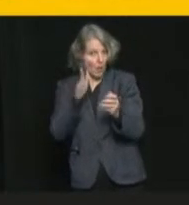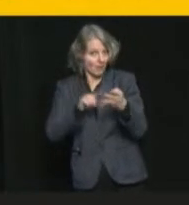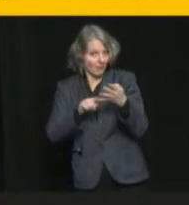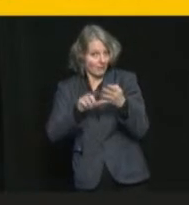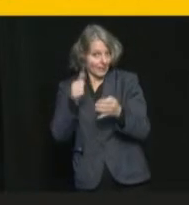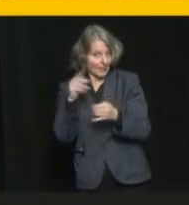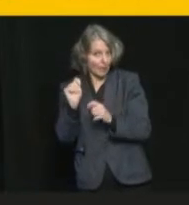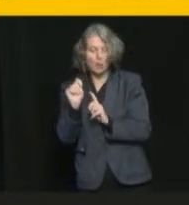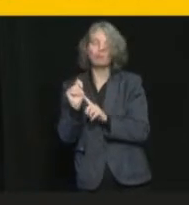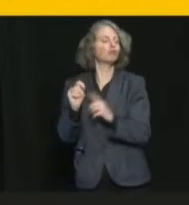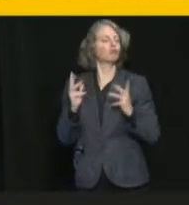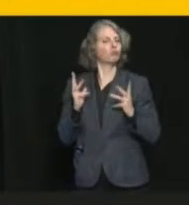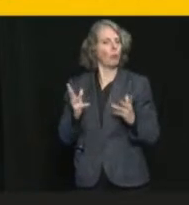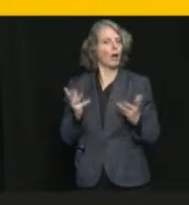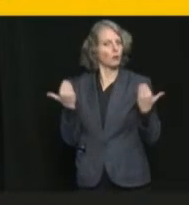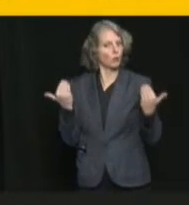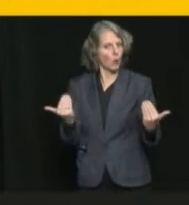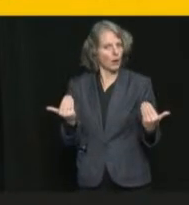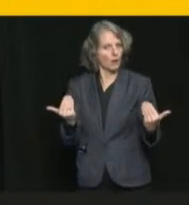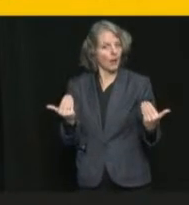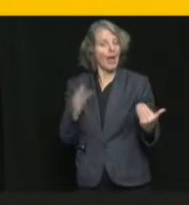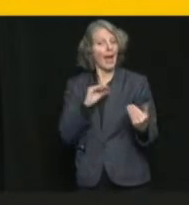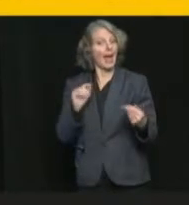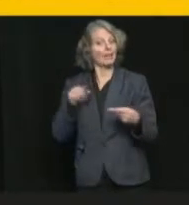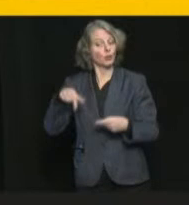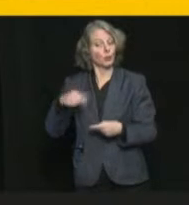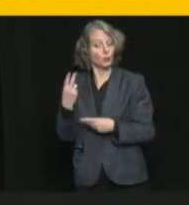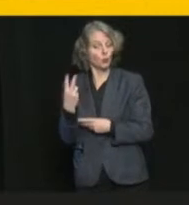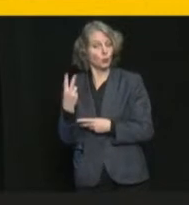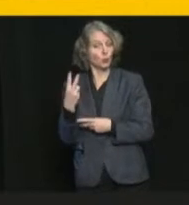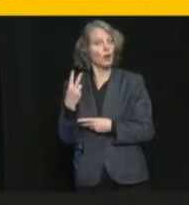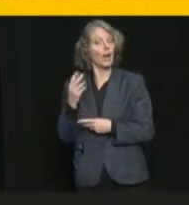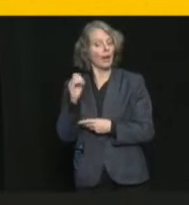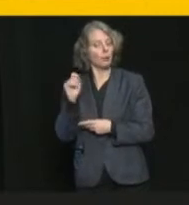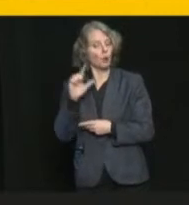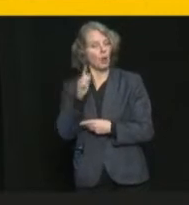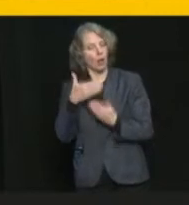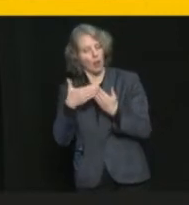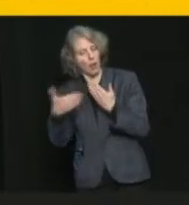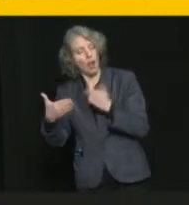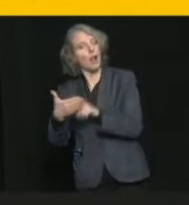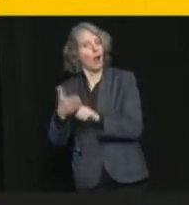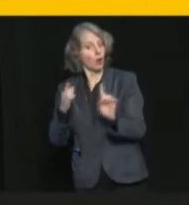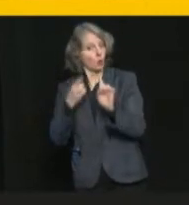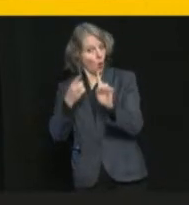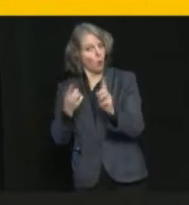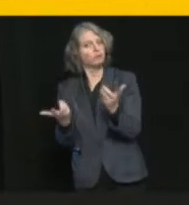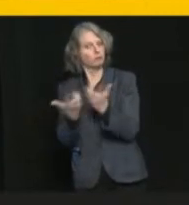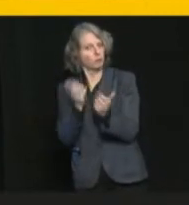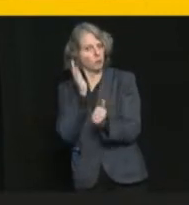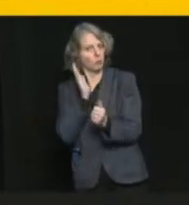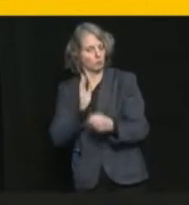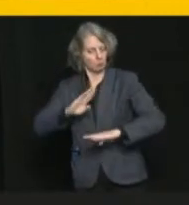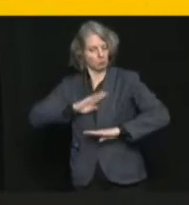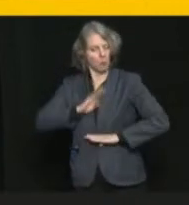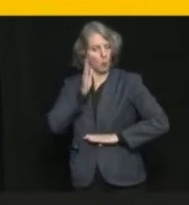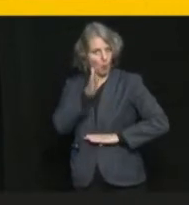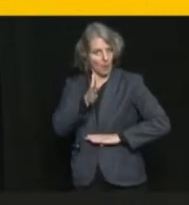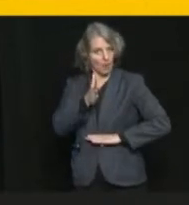also not change our second quarter goals. Canada must still get ready for the ramp-up phase in